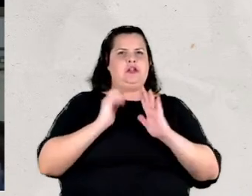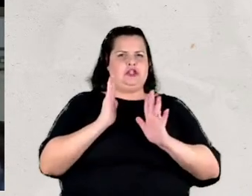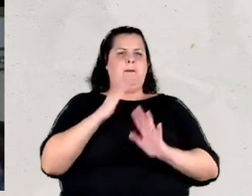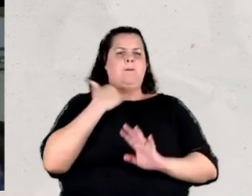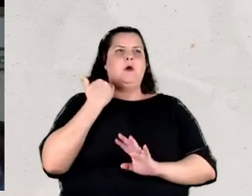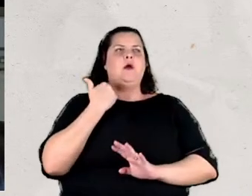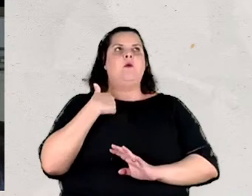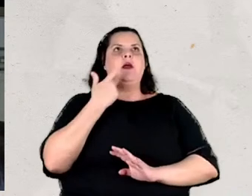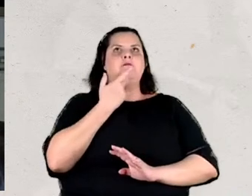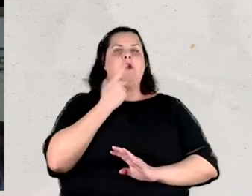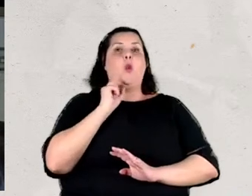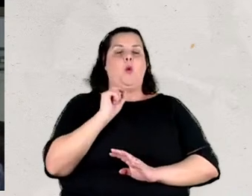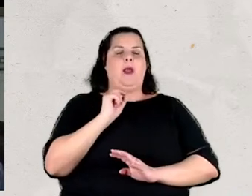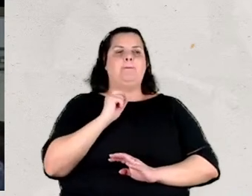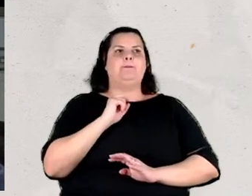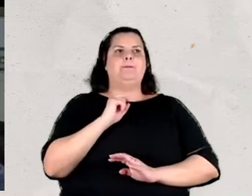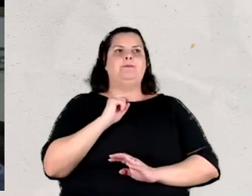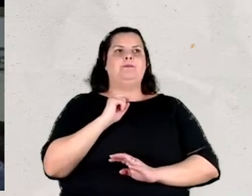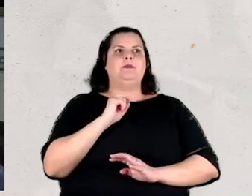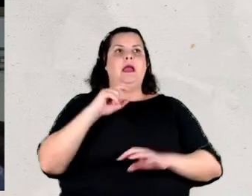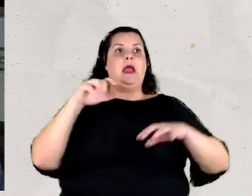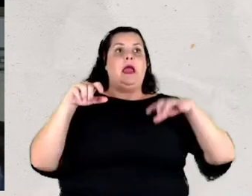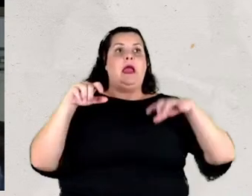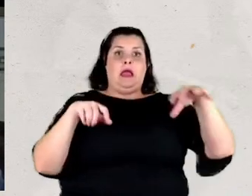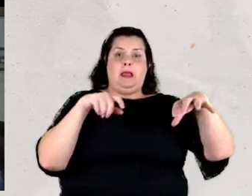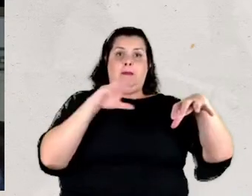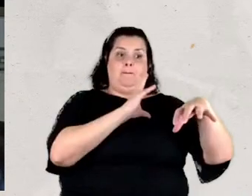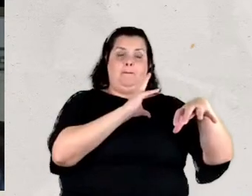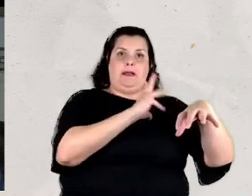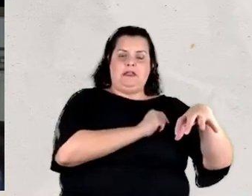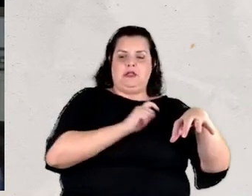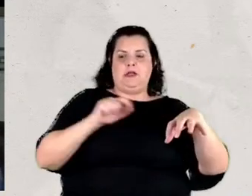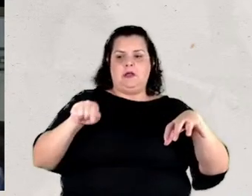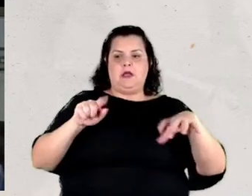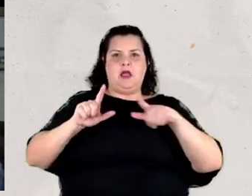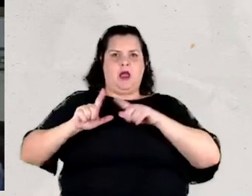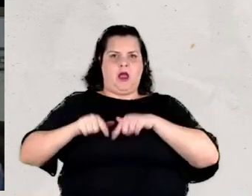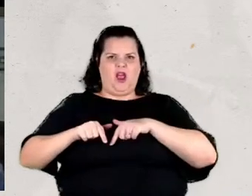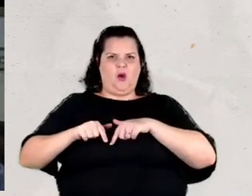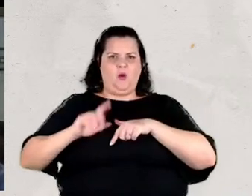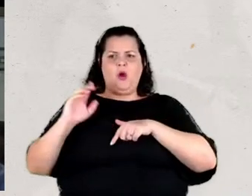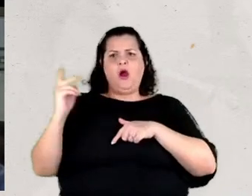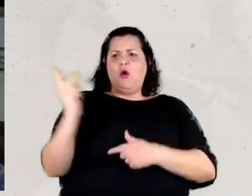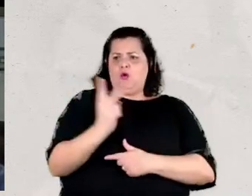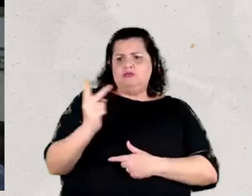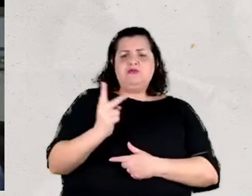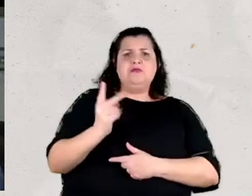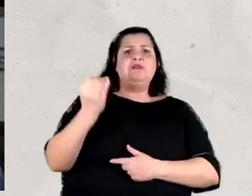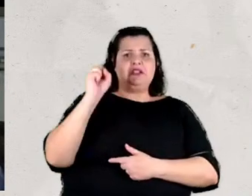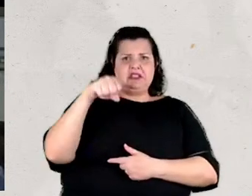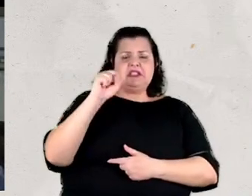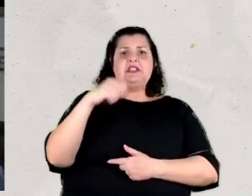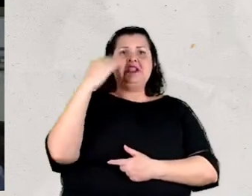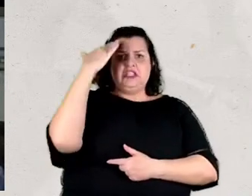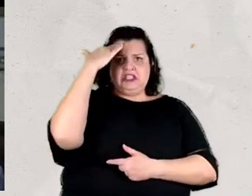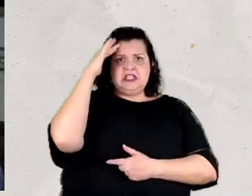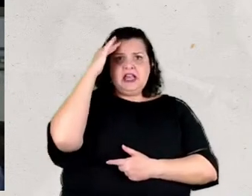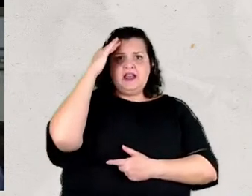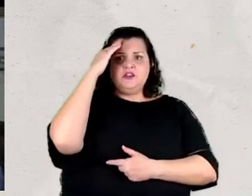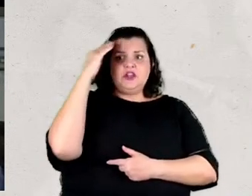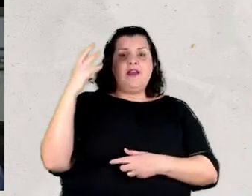sides want the same thing. They both want the same land. So in one way, I don't think there's